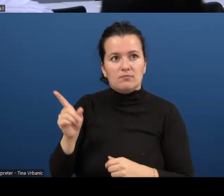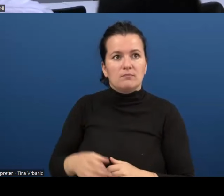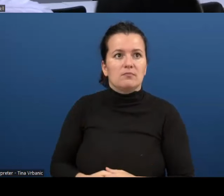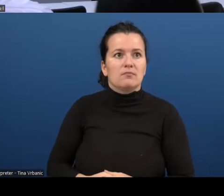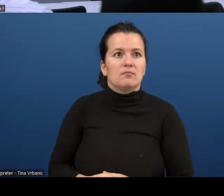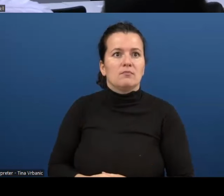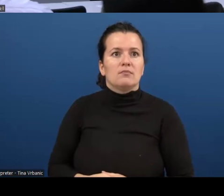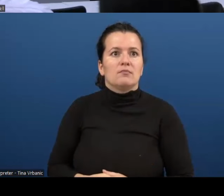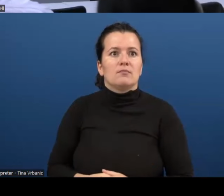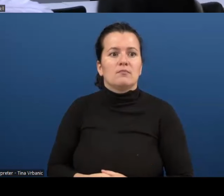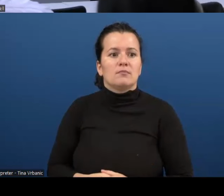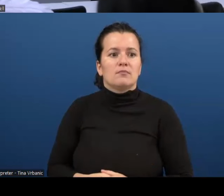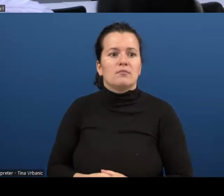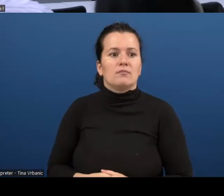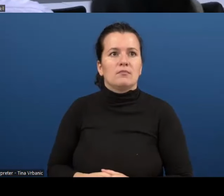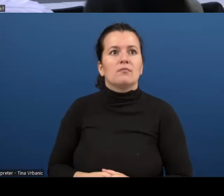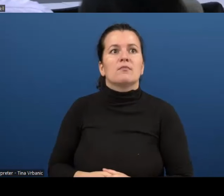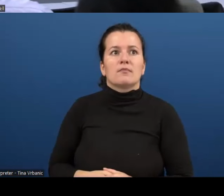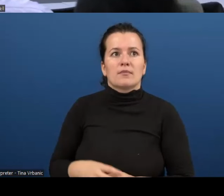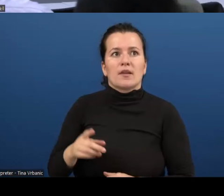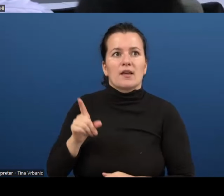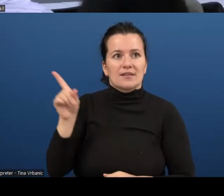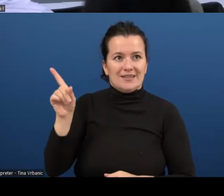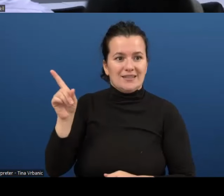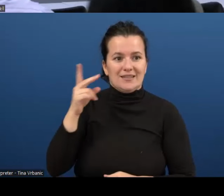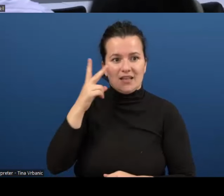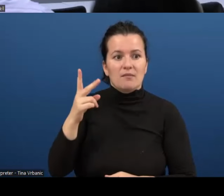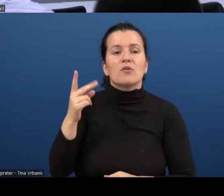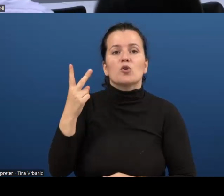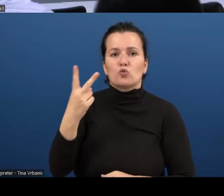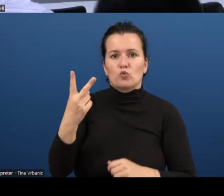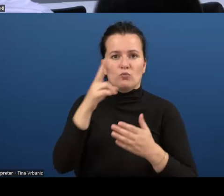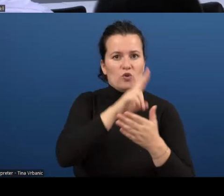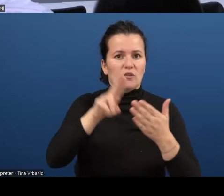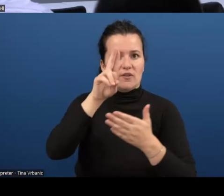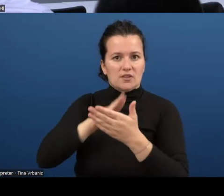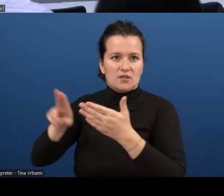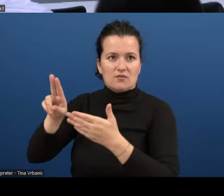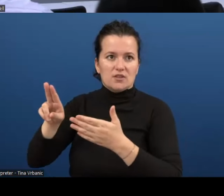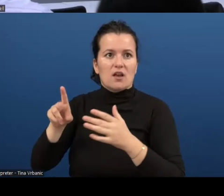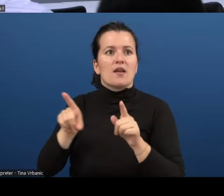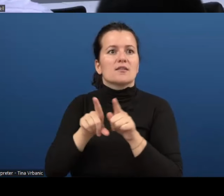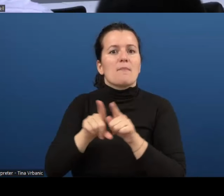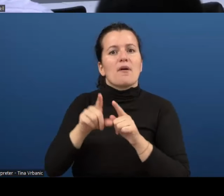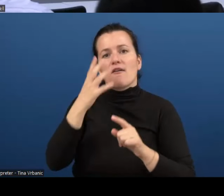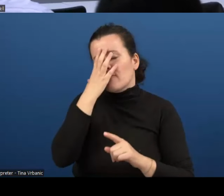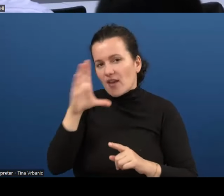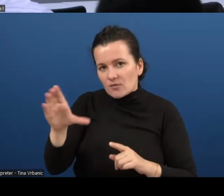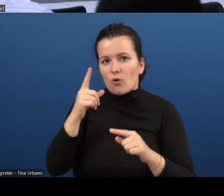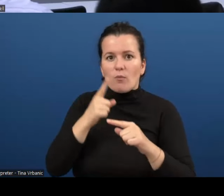different universities, but also connected to Facebook and Disney. So what they have is